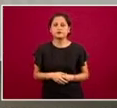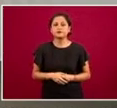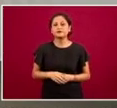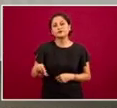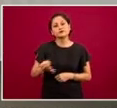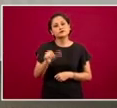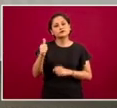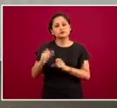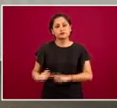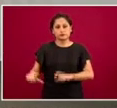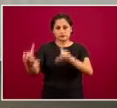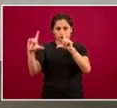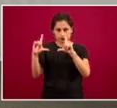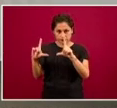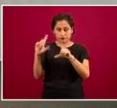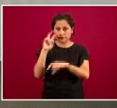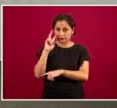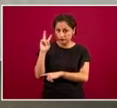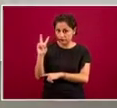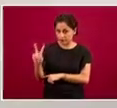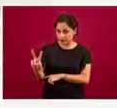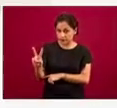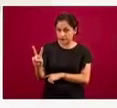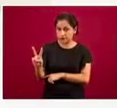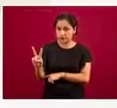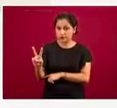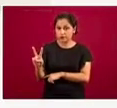were correct.